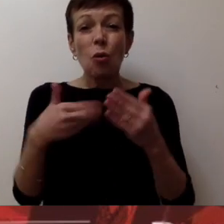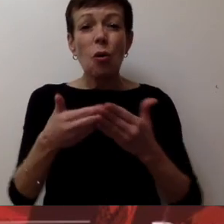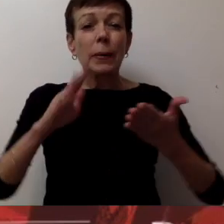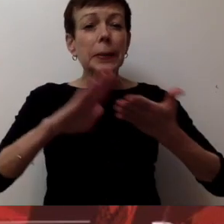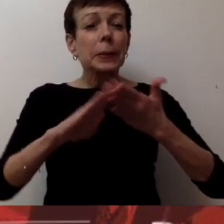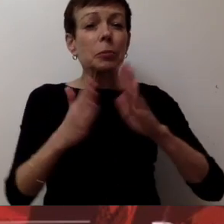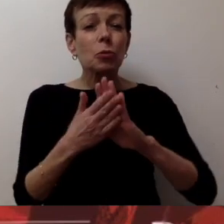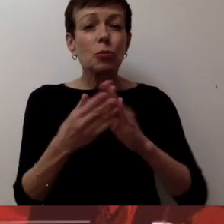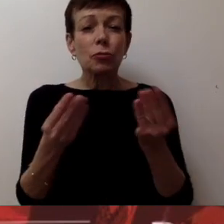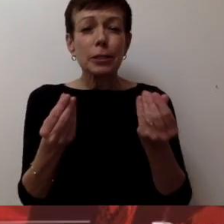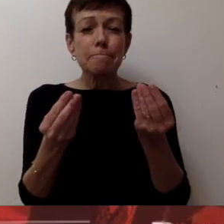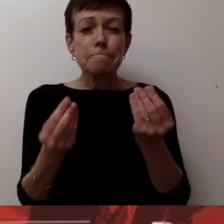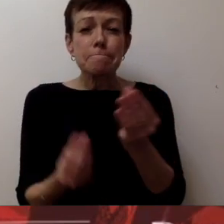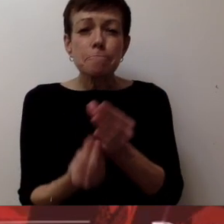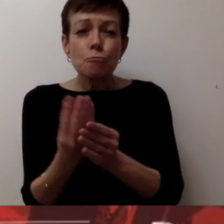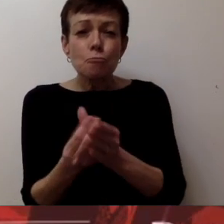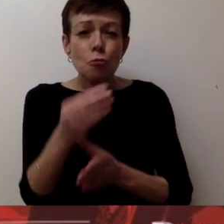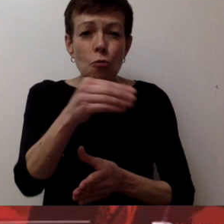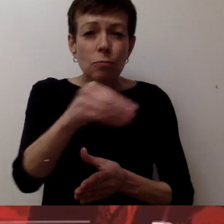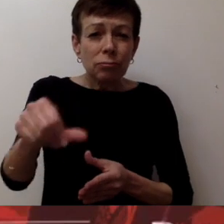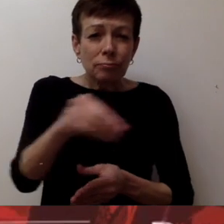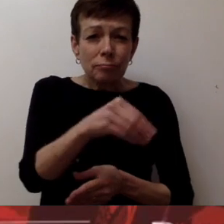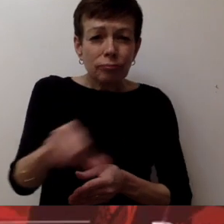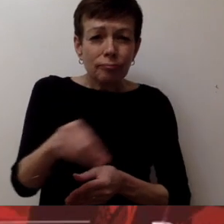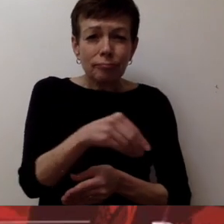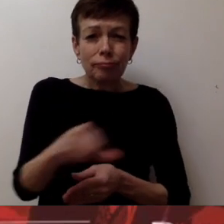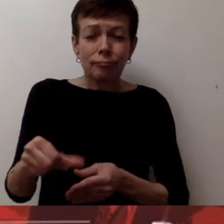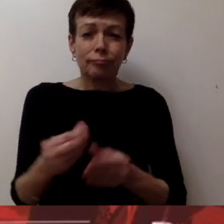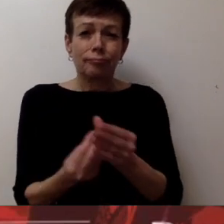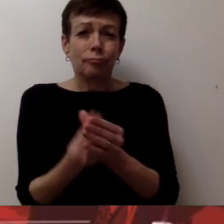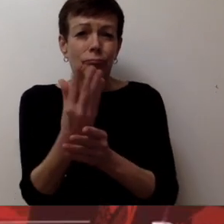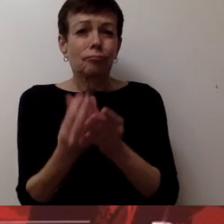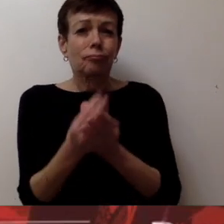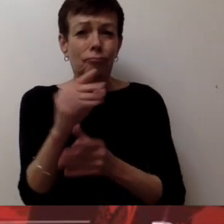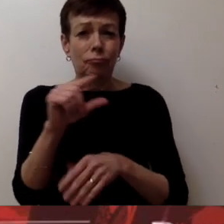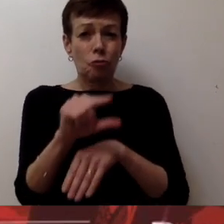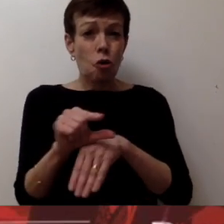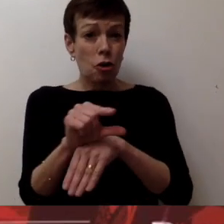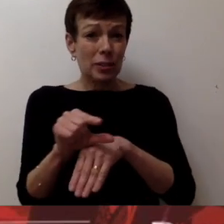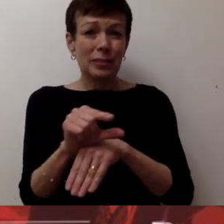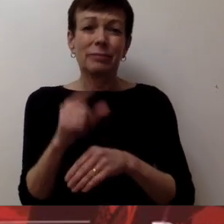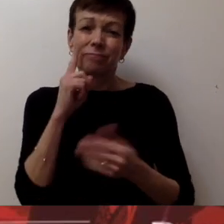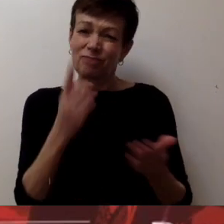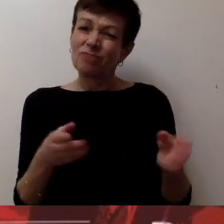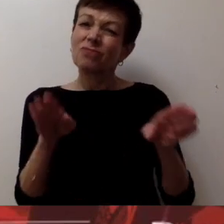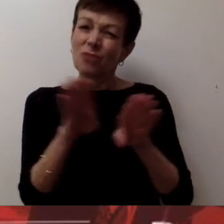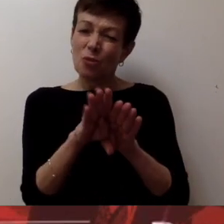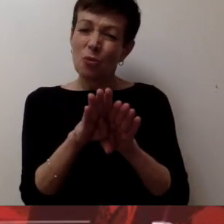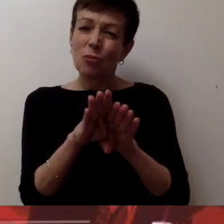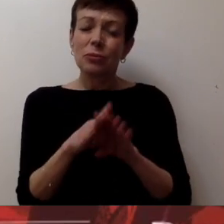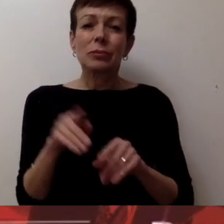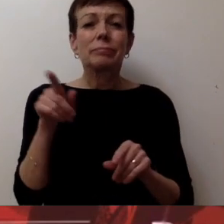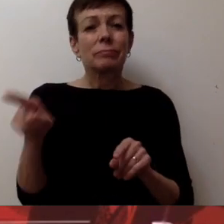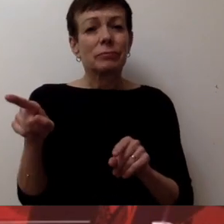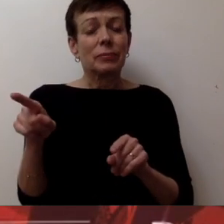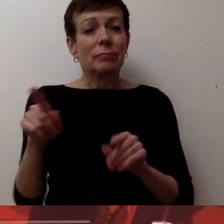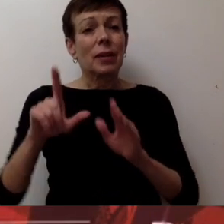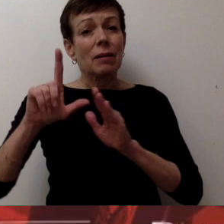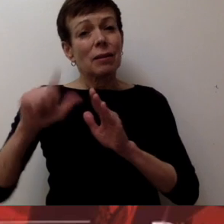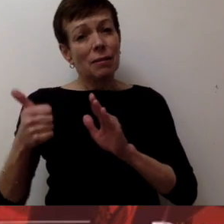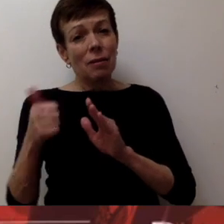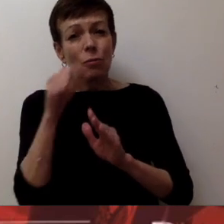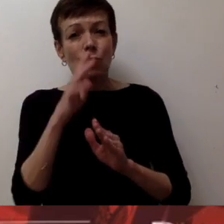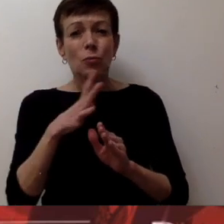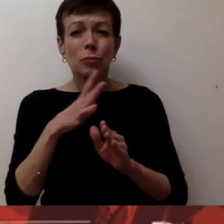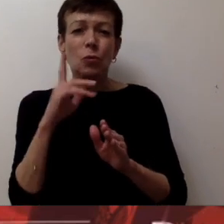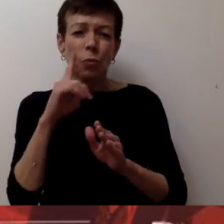time. When Director Mann provides her daily briefing, she will provide more rationale because I think that the